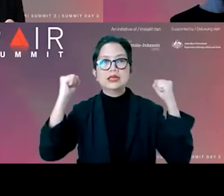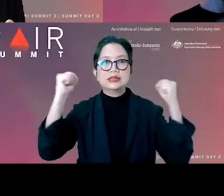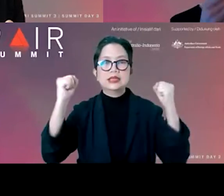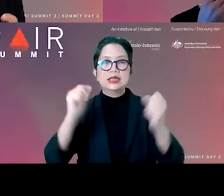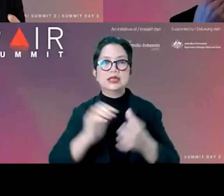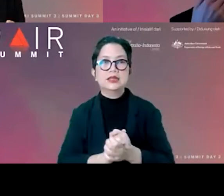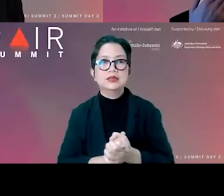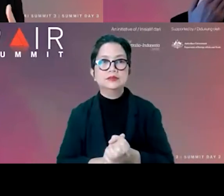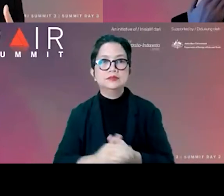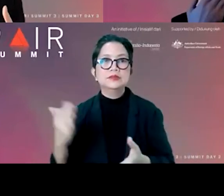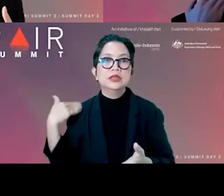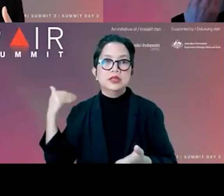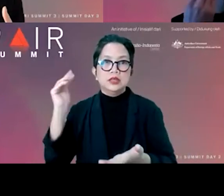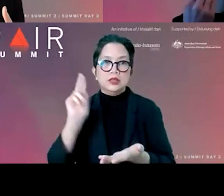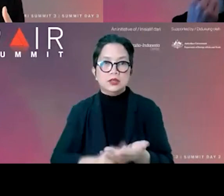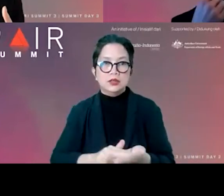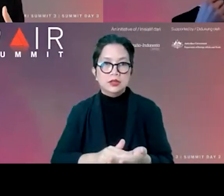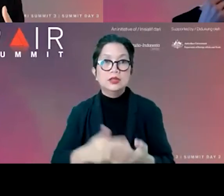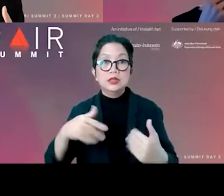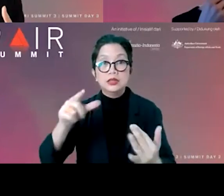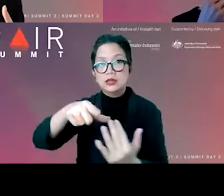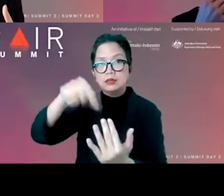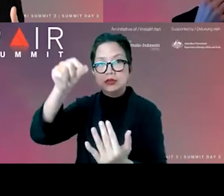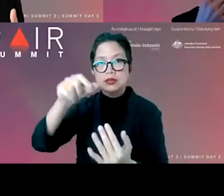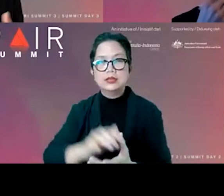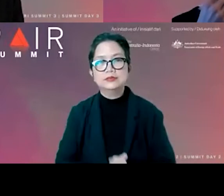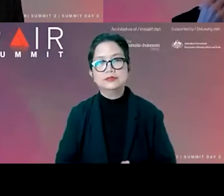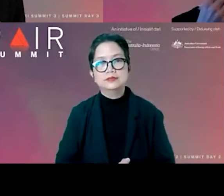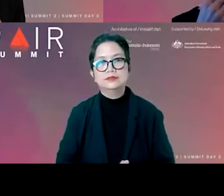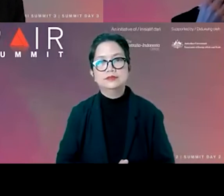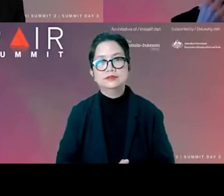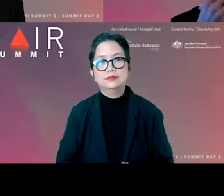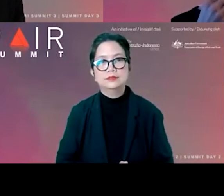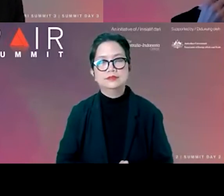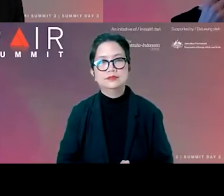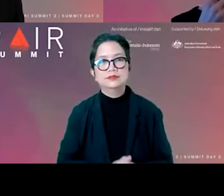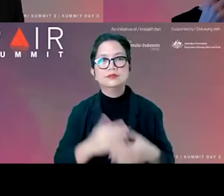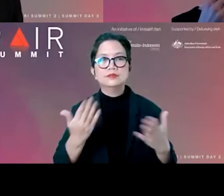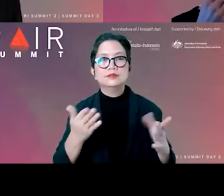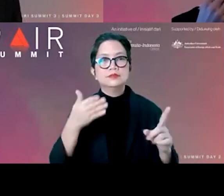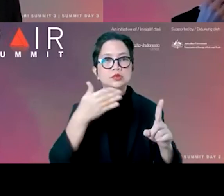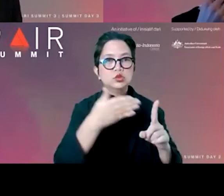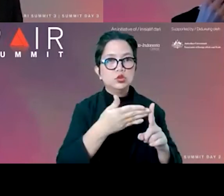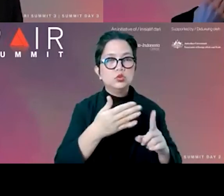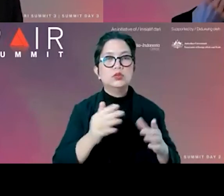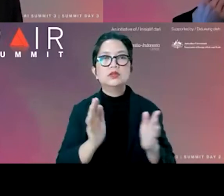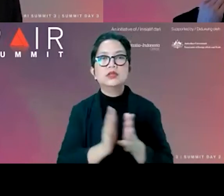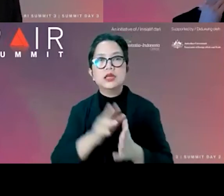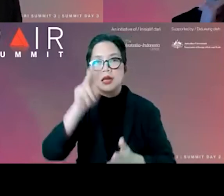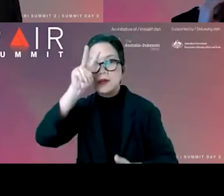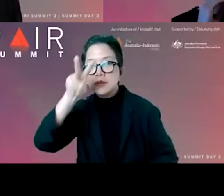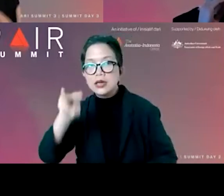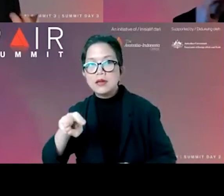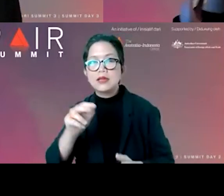there are accusations or observations about someone's agenda being at play.